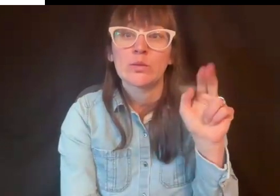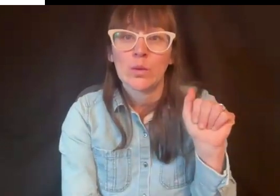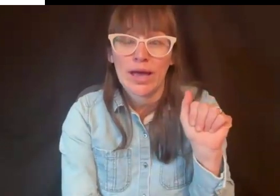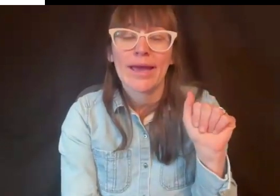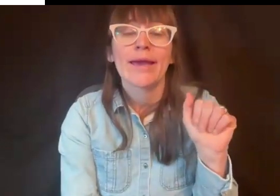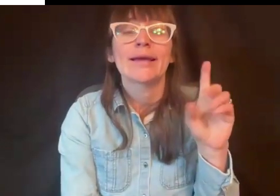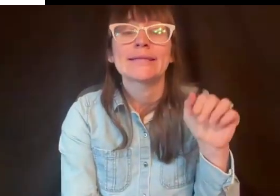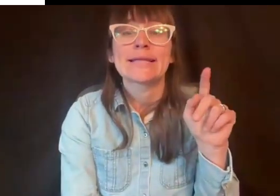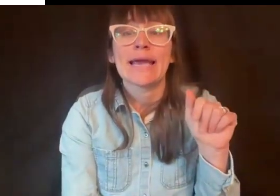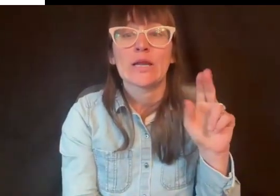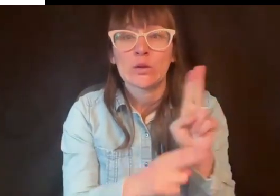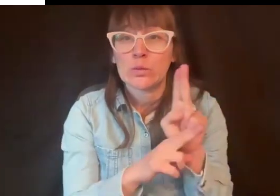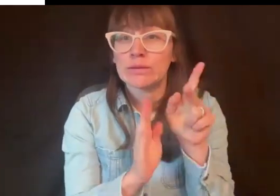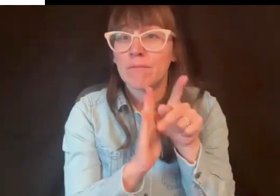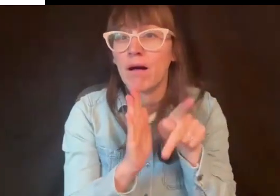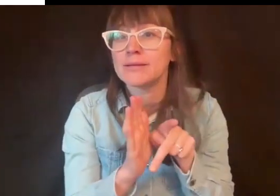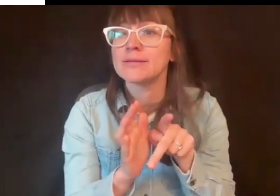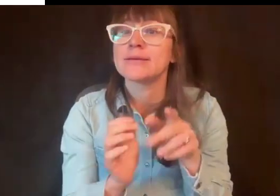and HIPAA compliance.